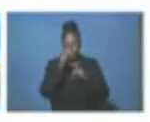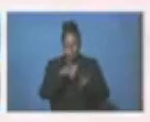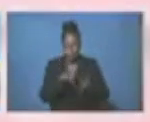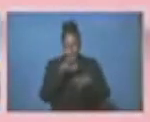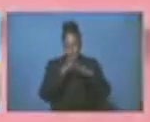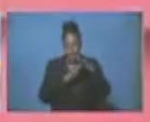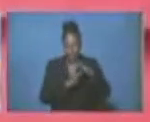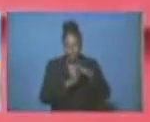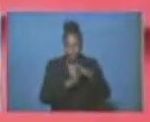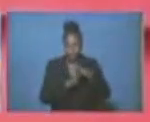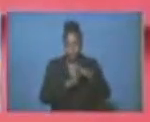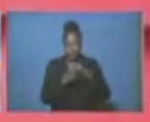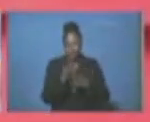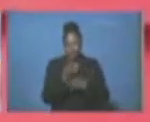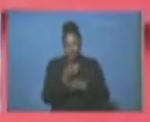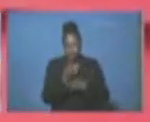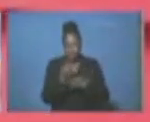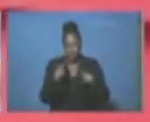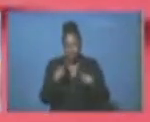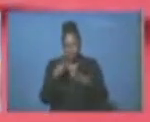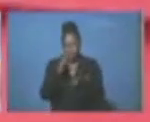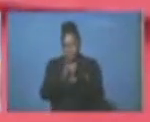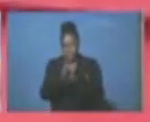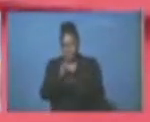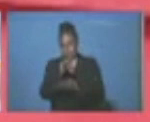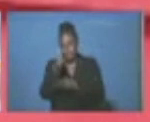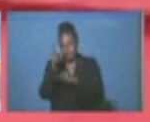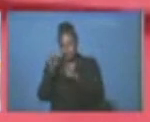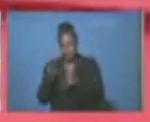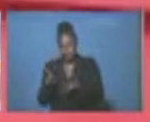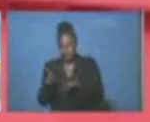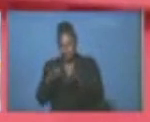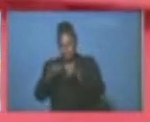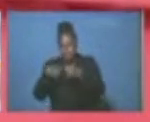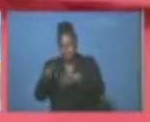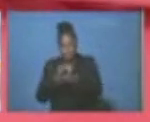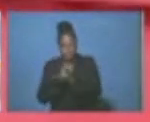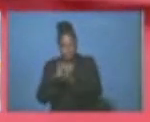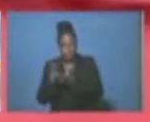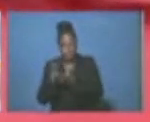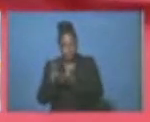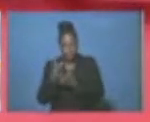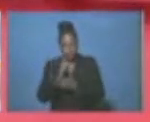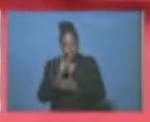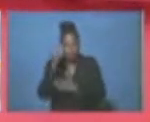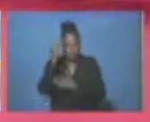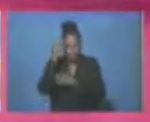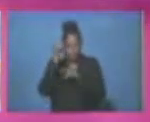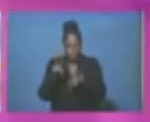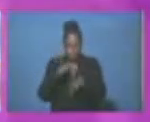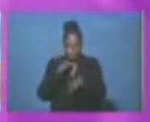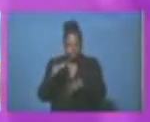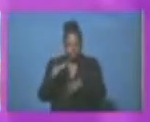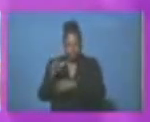under 14 years of age having sexual intercourse with another person without the consent of that person, where he knows that person does not